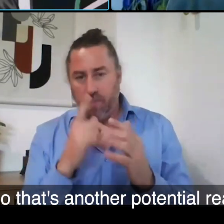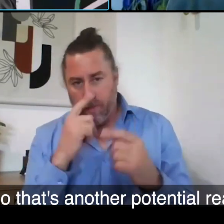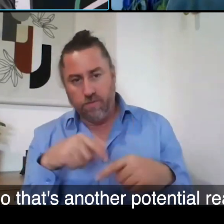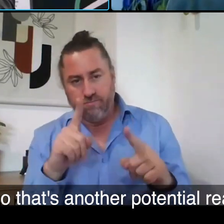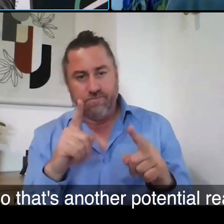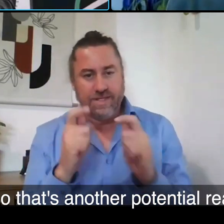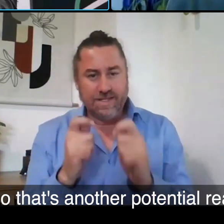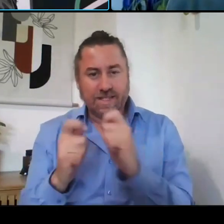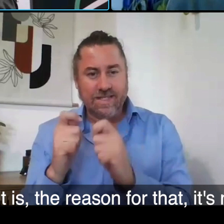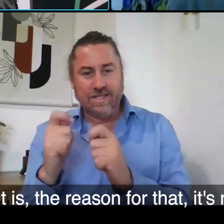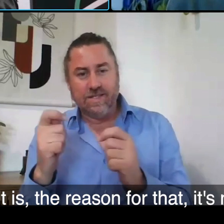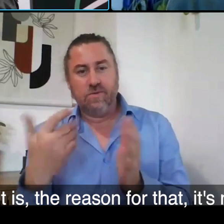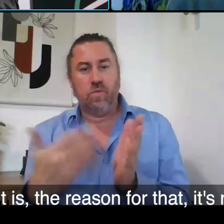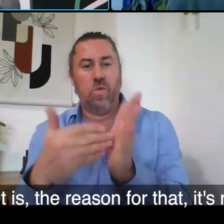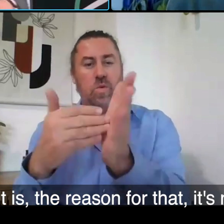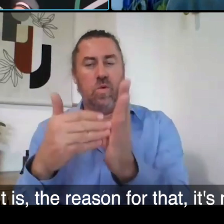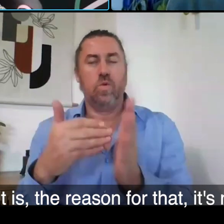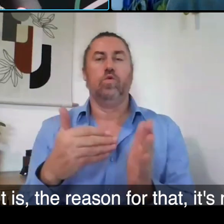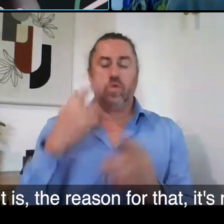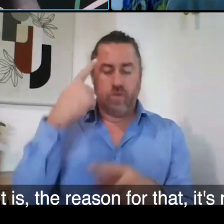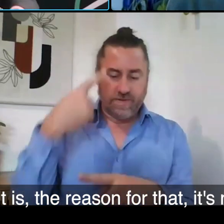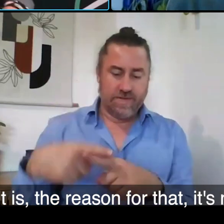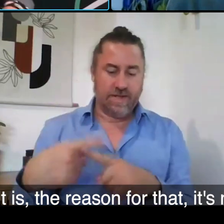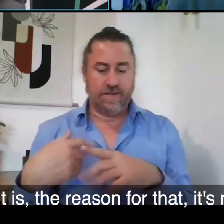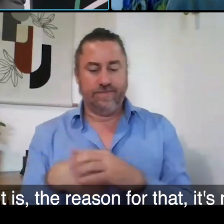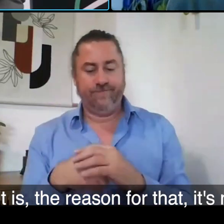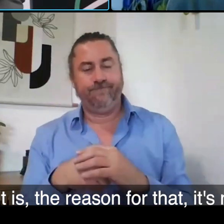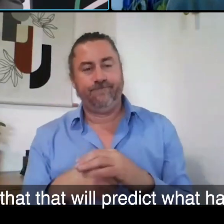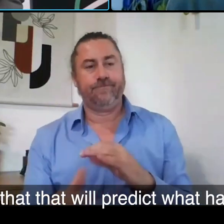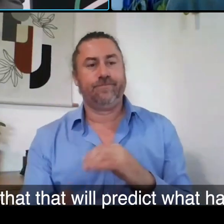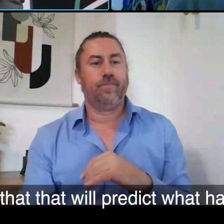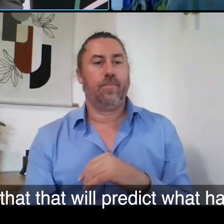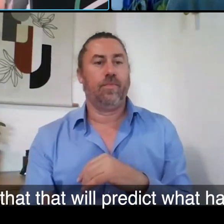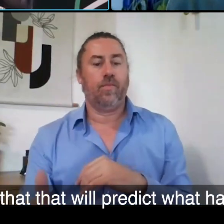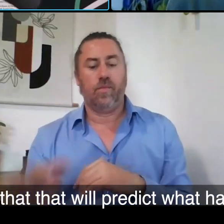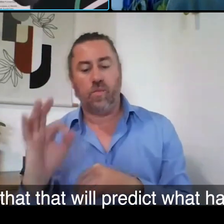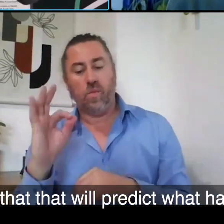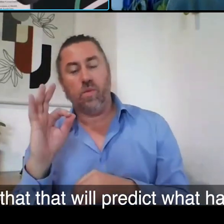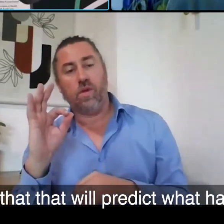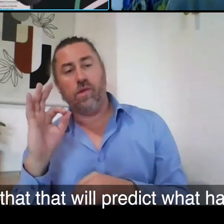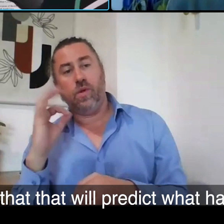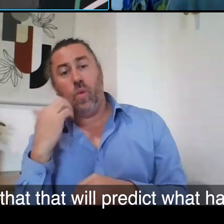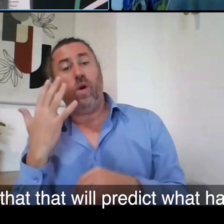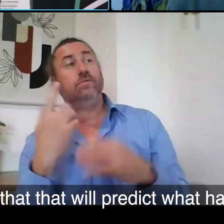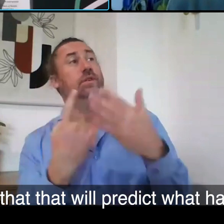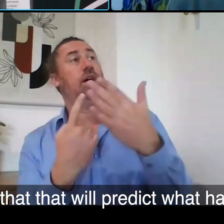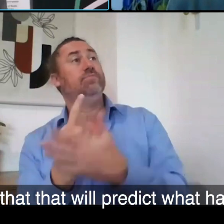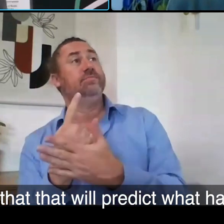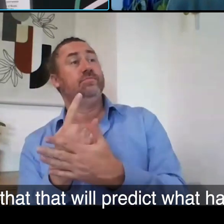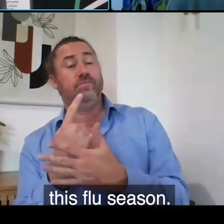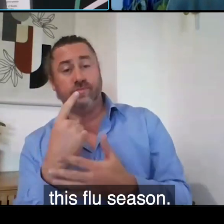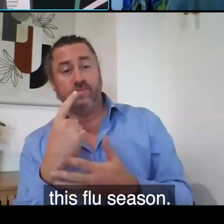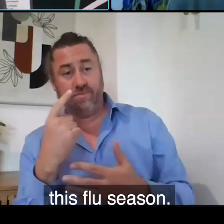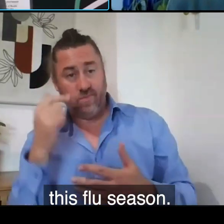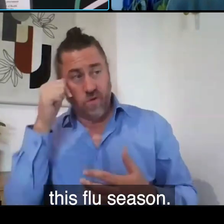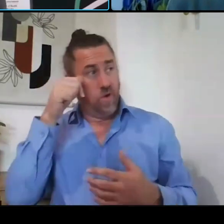potential reason. Whatever it is, the reason for that, it's not always the case that will predict what happens